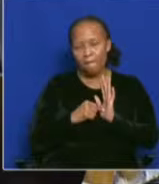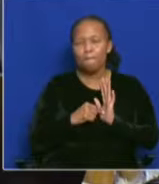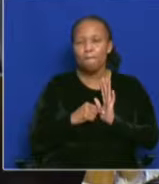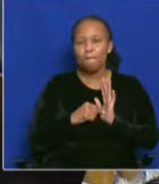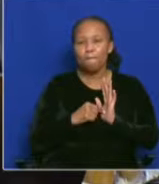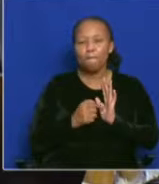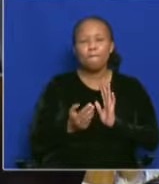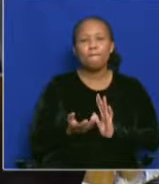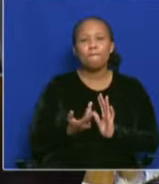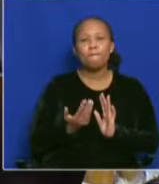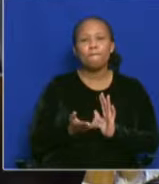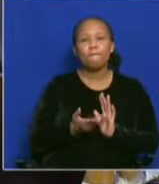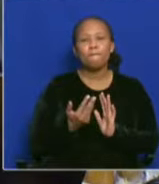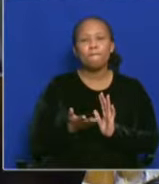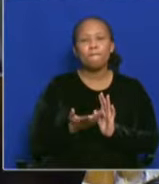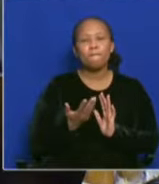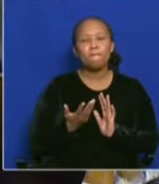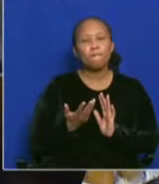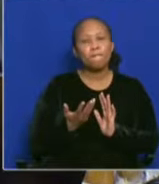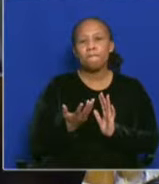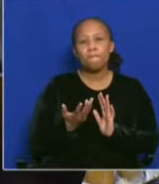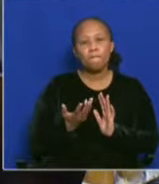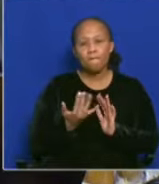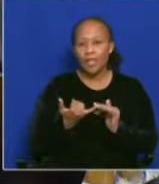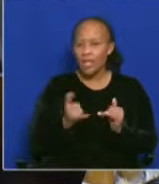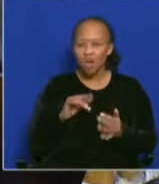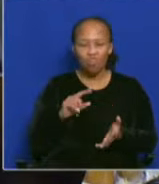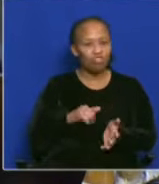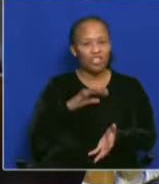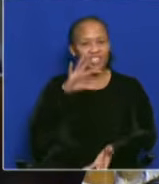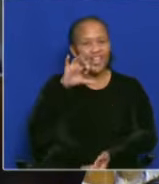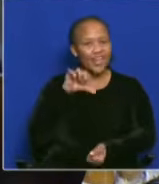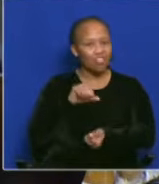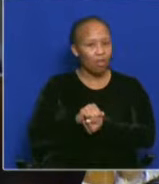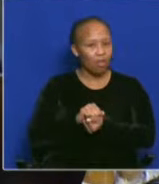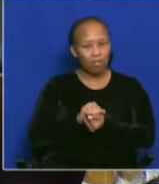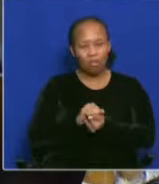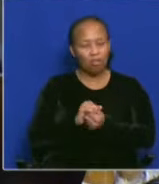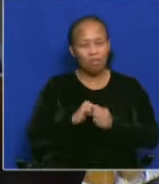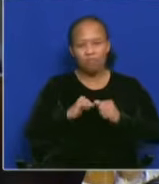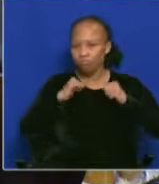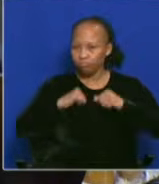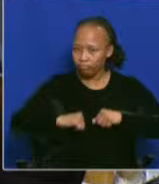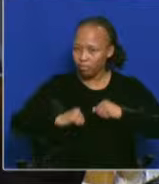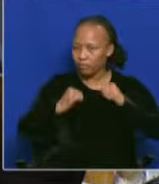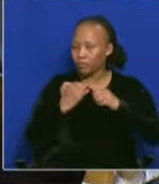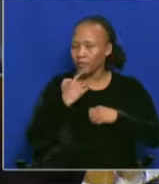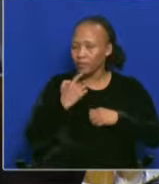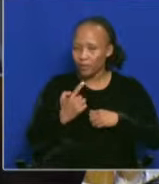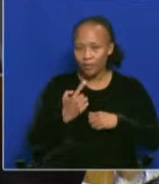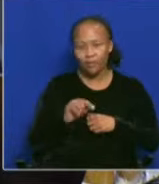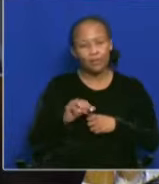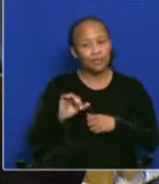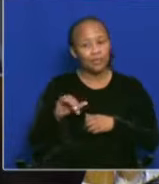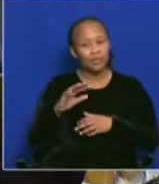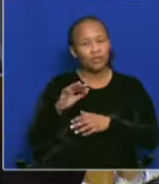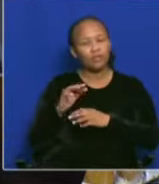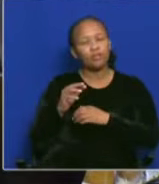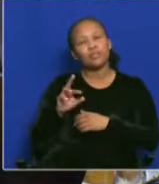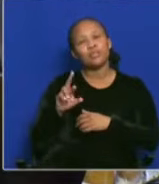really what it does in a nutshell is it records SARS's position and view